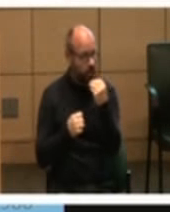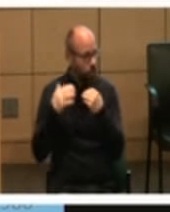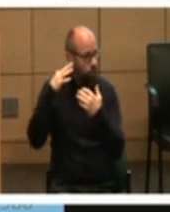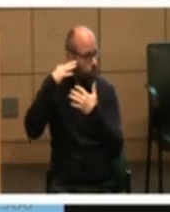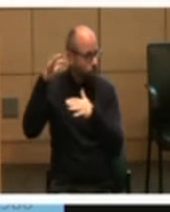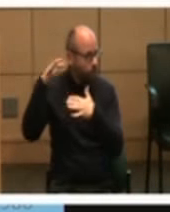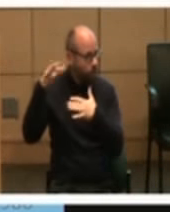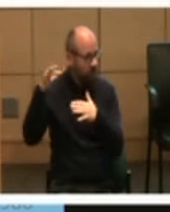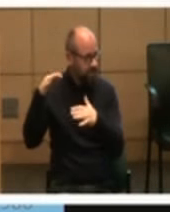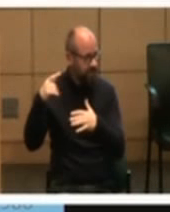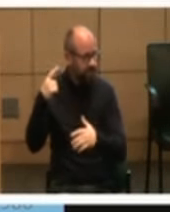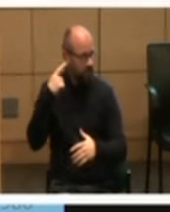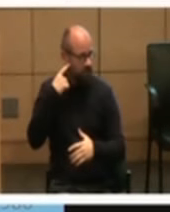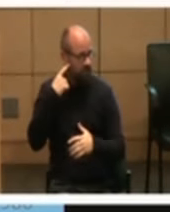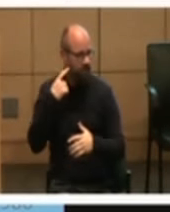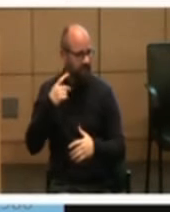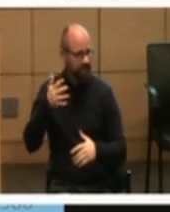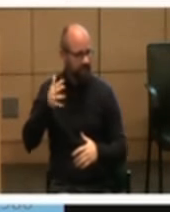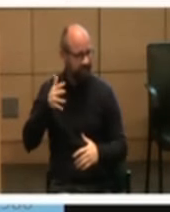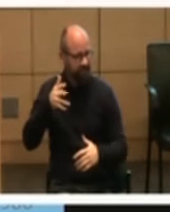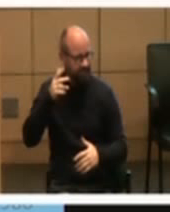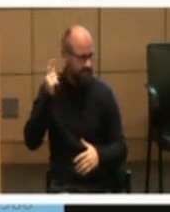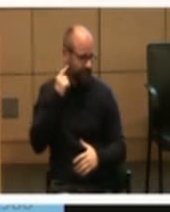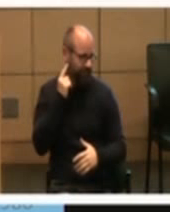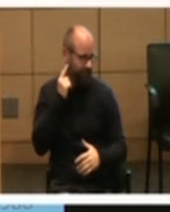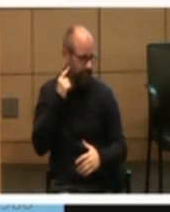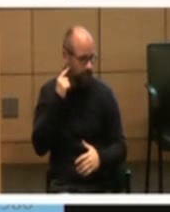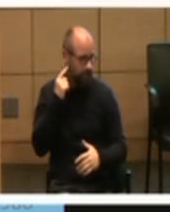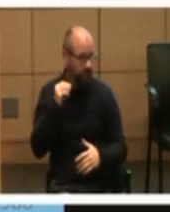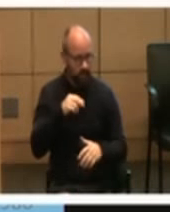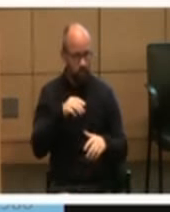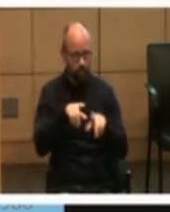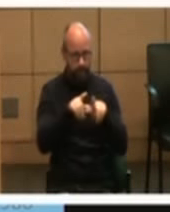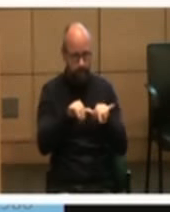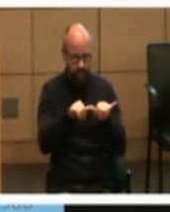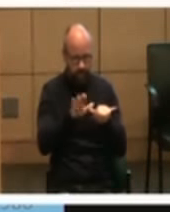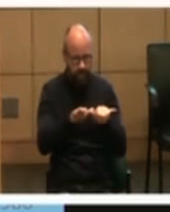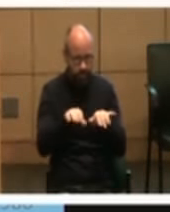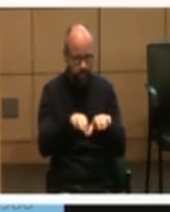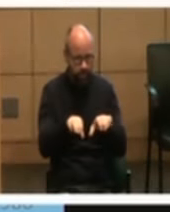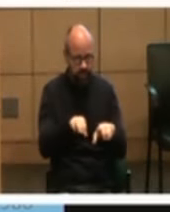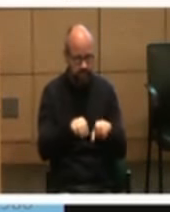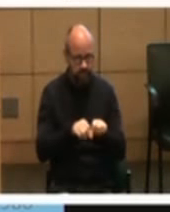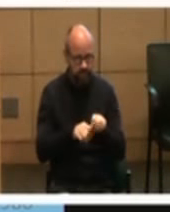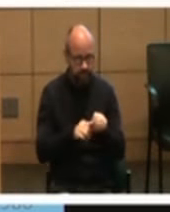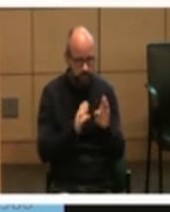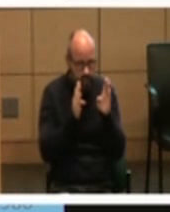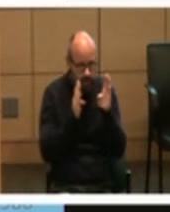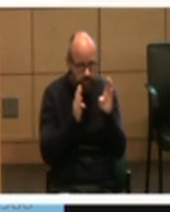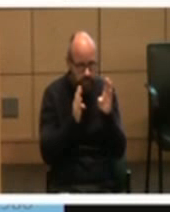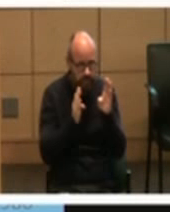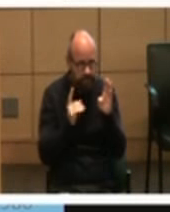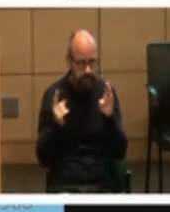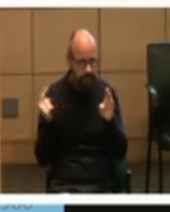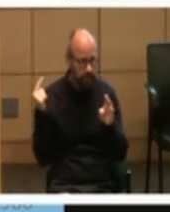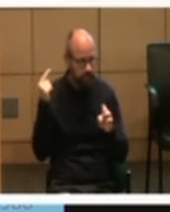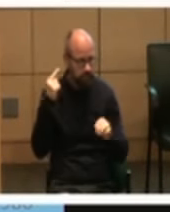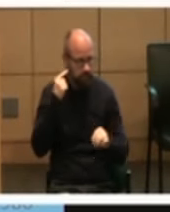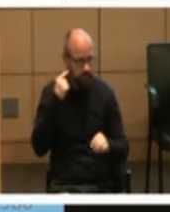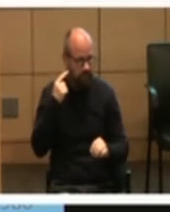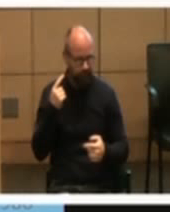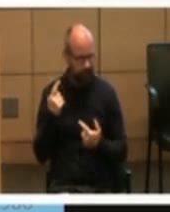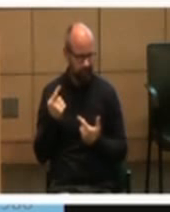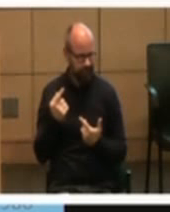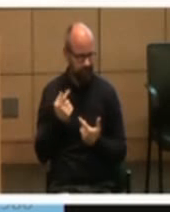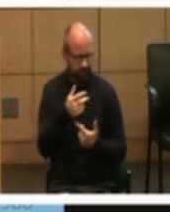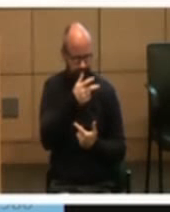to the ear with hearing loss, and we might measure performance there. And we would expect that because the noise is going to that ear with poorer